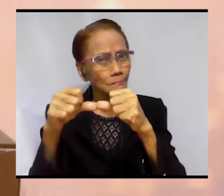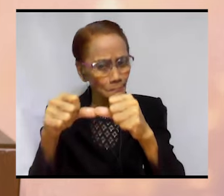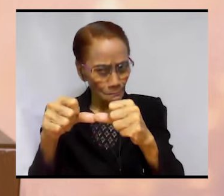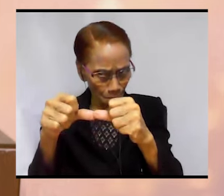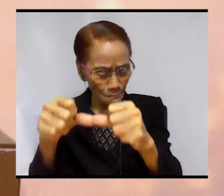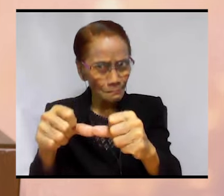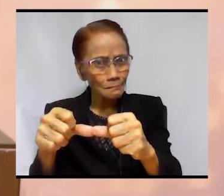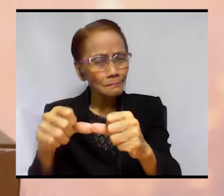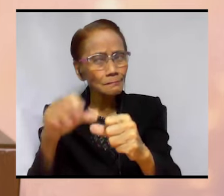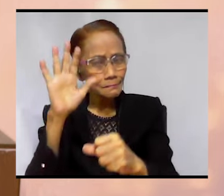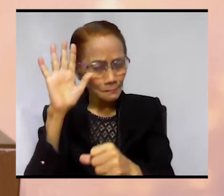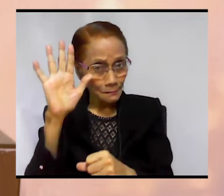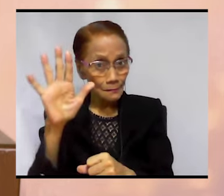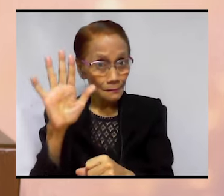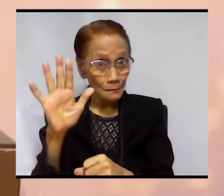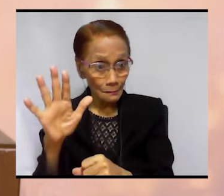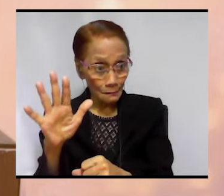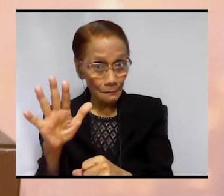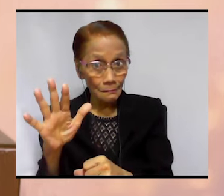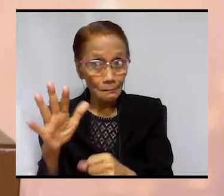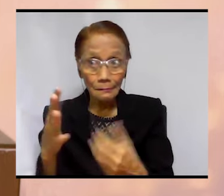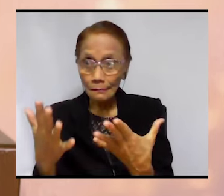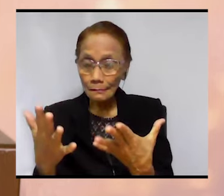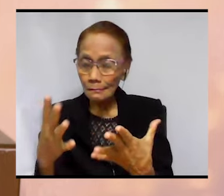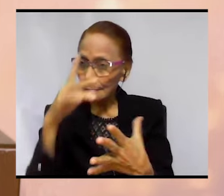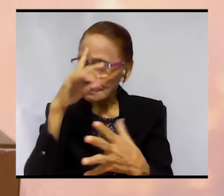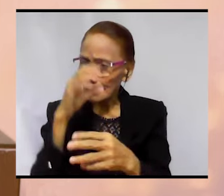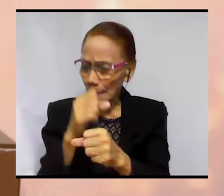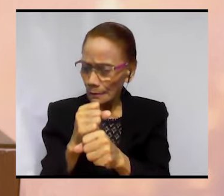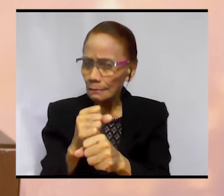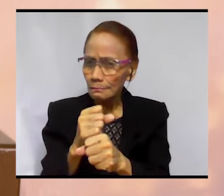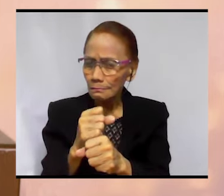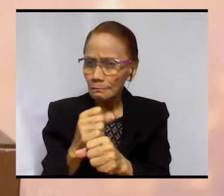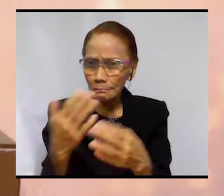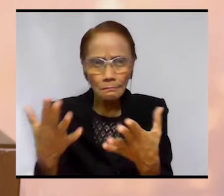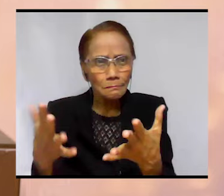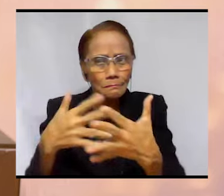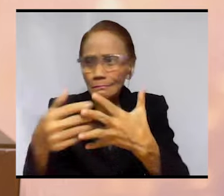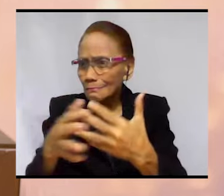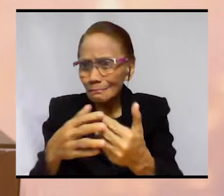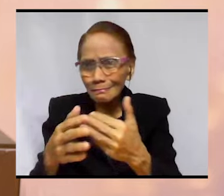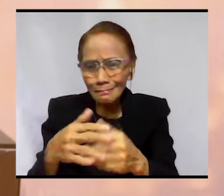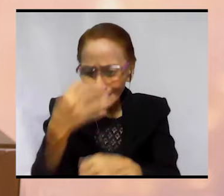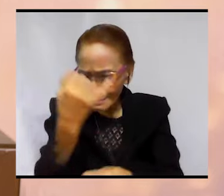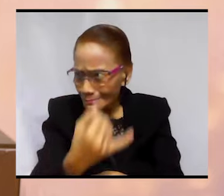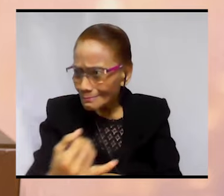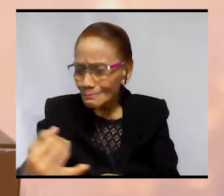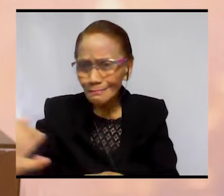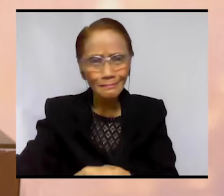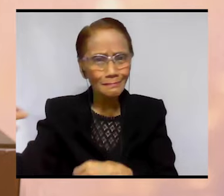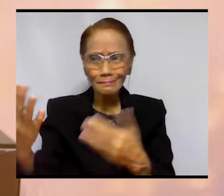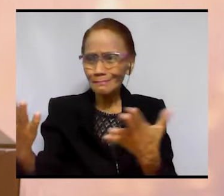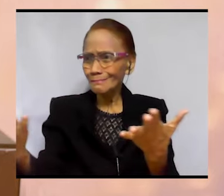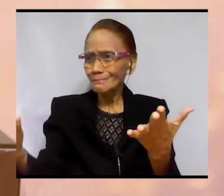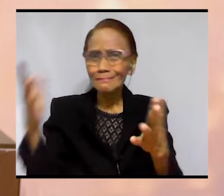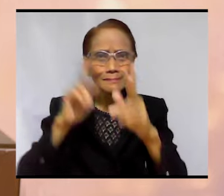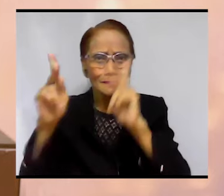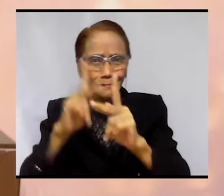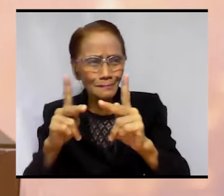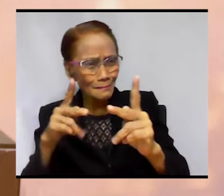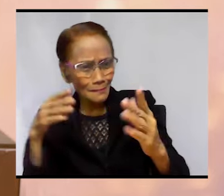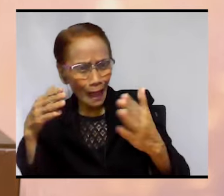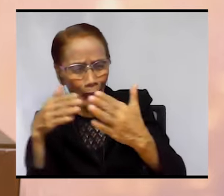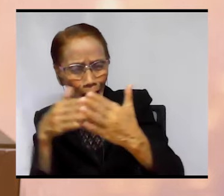fact, this faith makes him bold. He even invites those who are against him, said, "Let them come